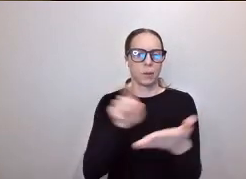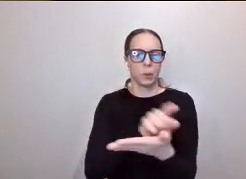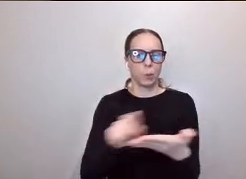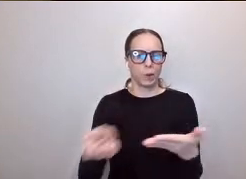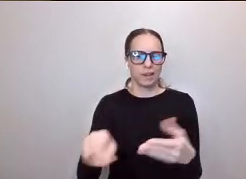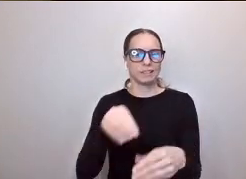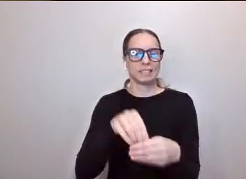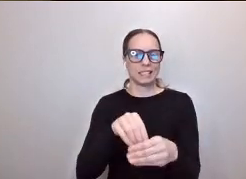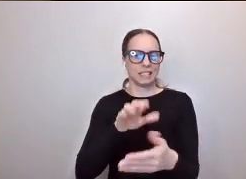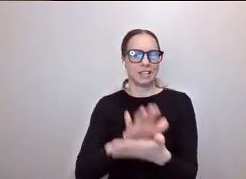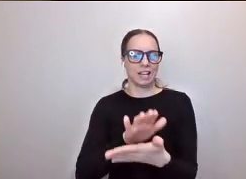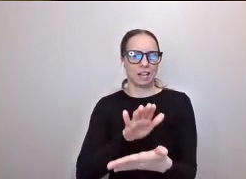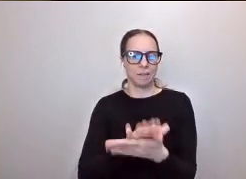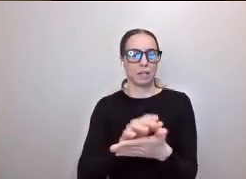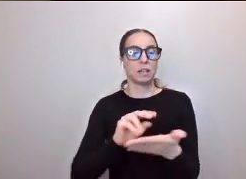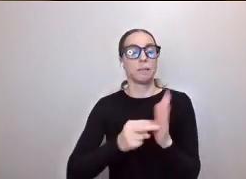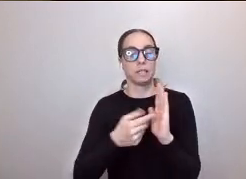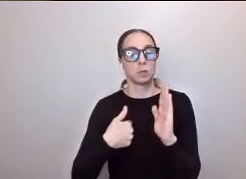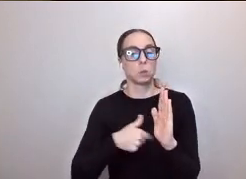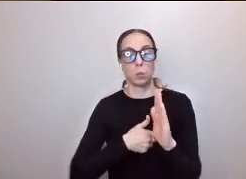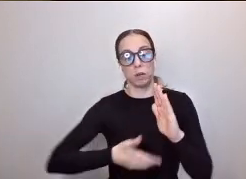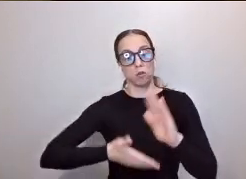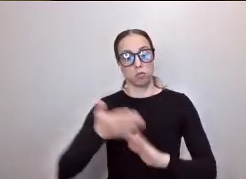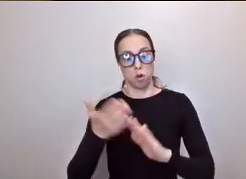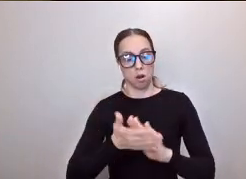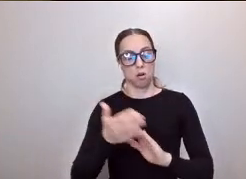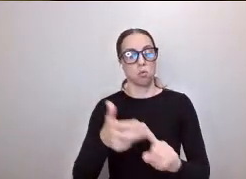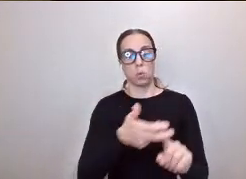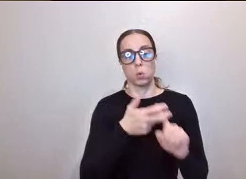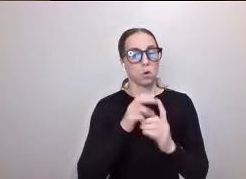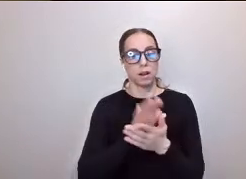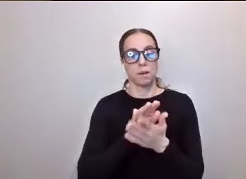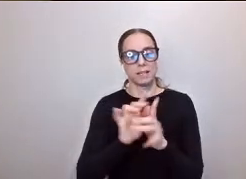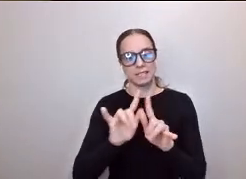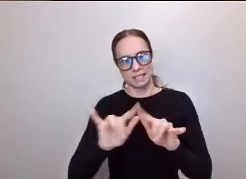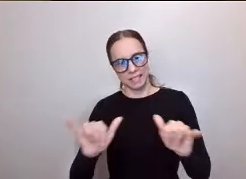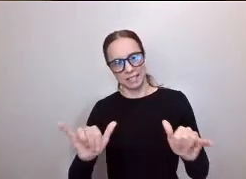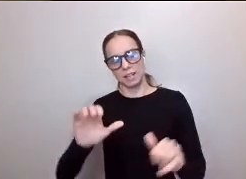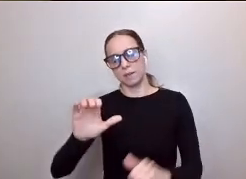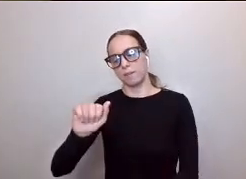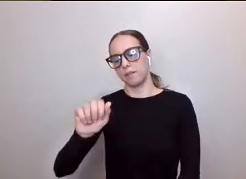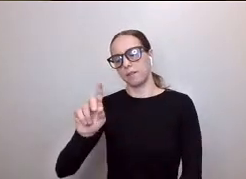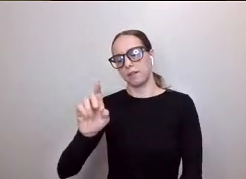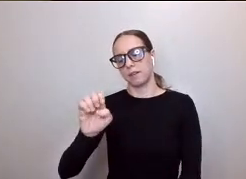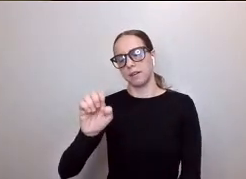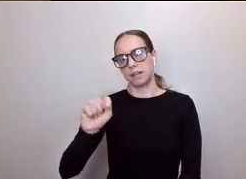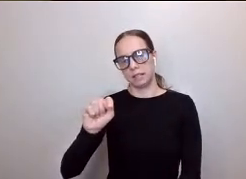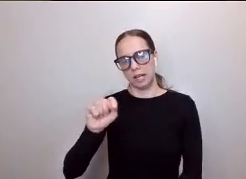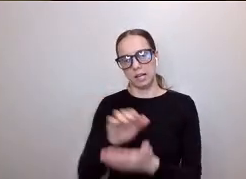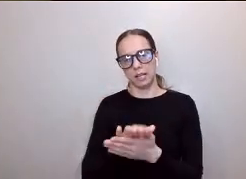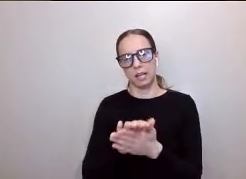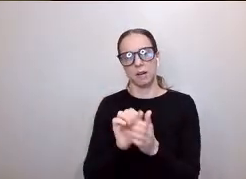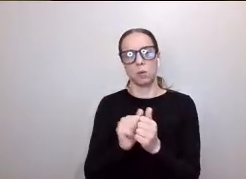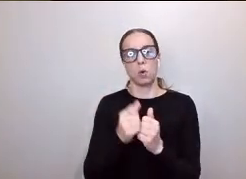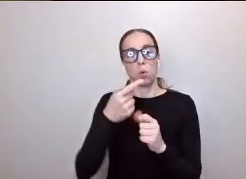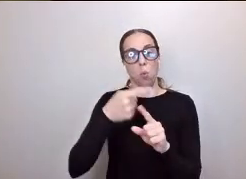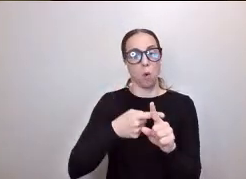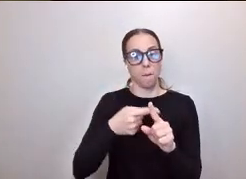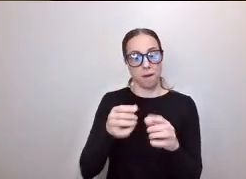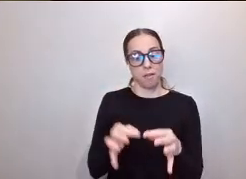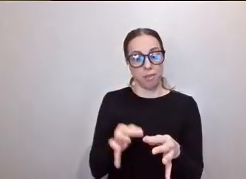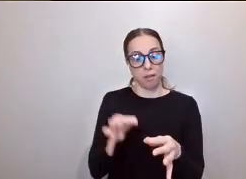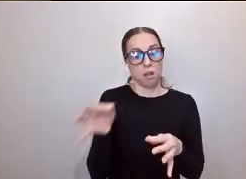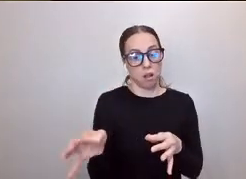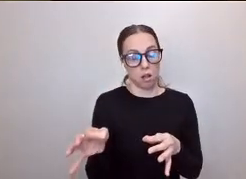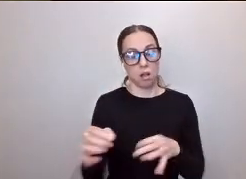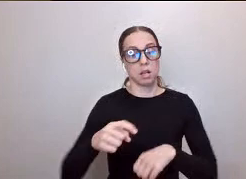recruit academy at the same time as a cadet academy with just a 1 month lag, from a timing standpoint,